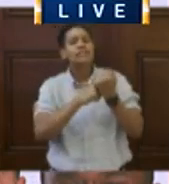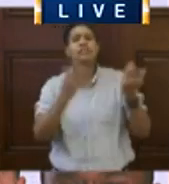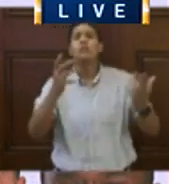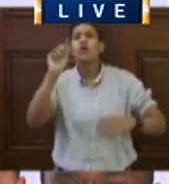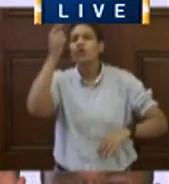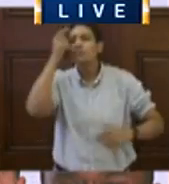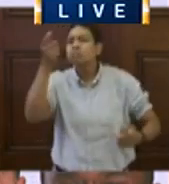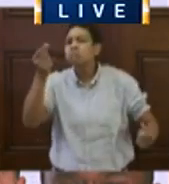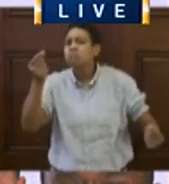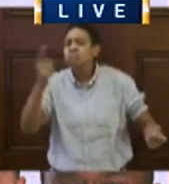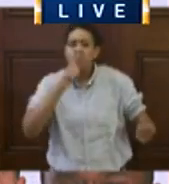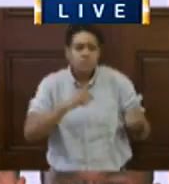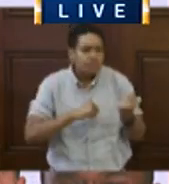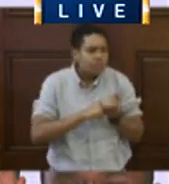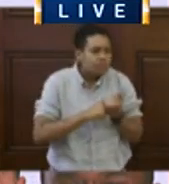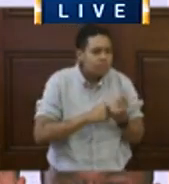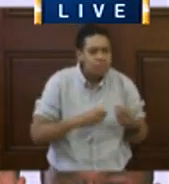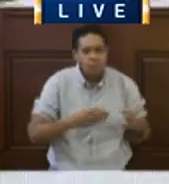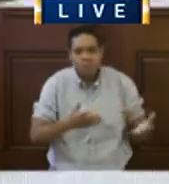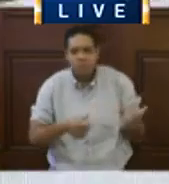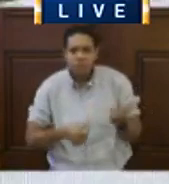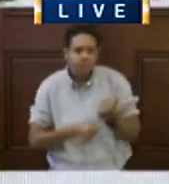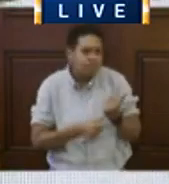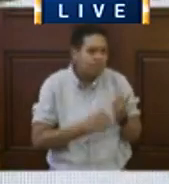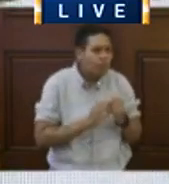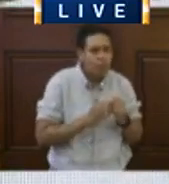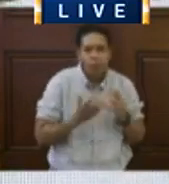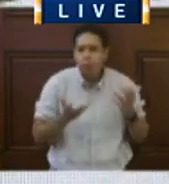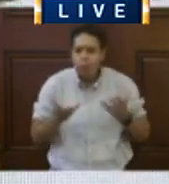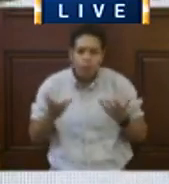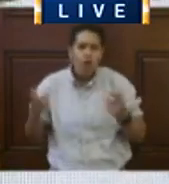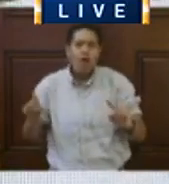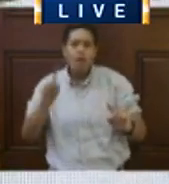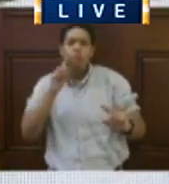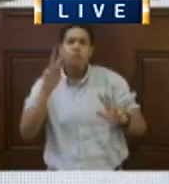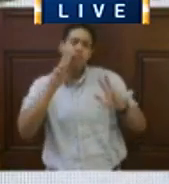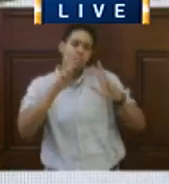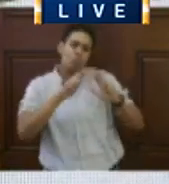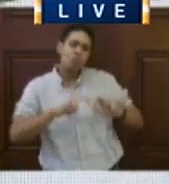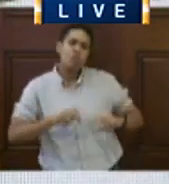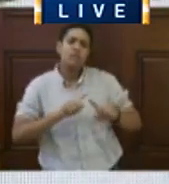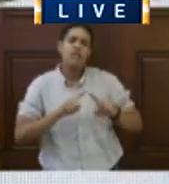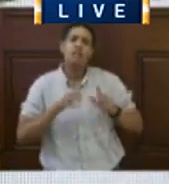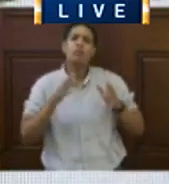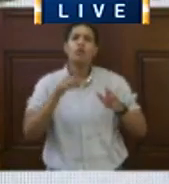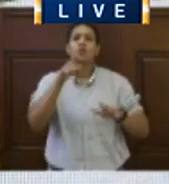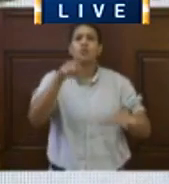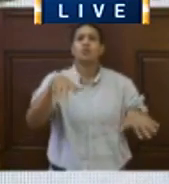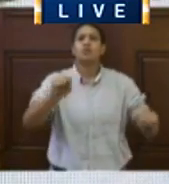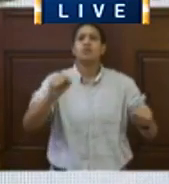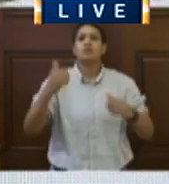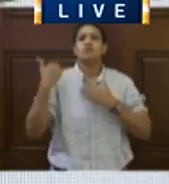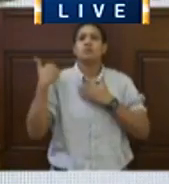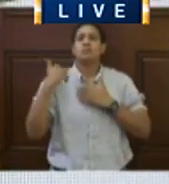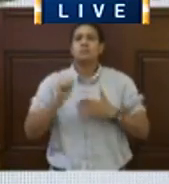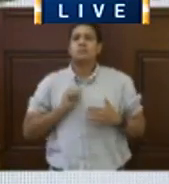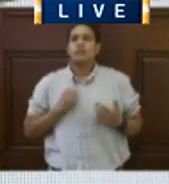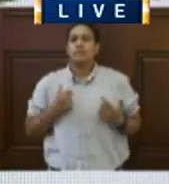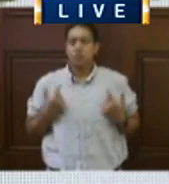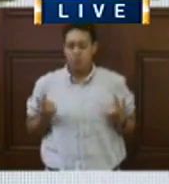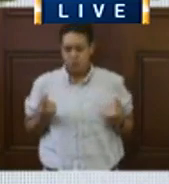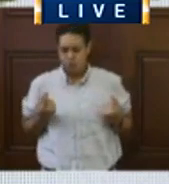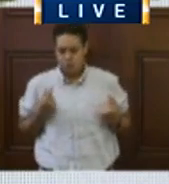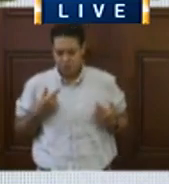to support, and to explore ways that you yourself can take responsibility for your own